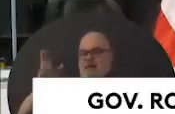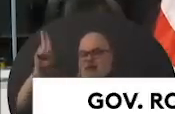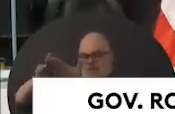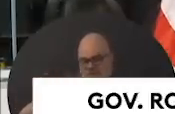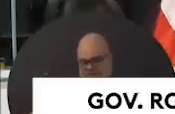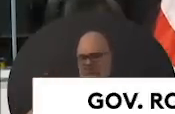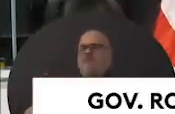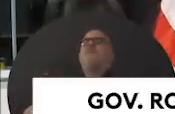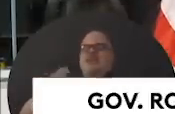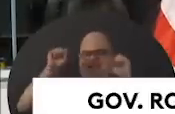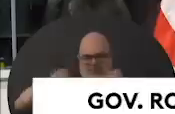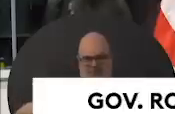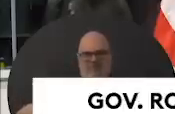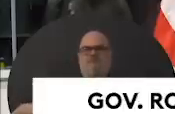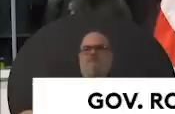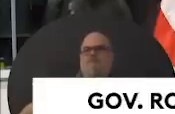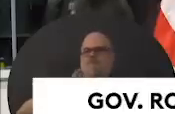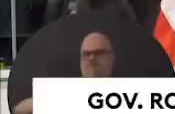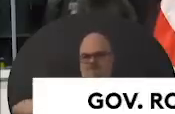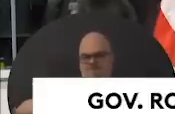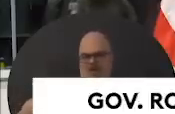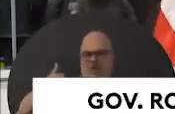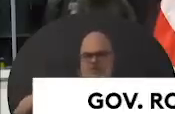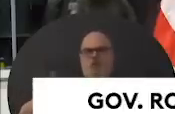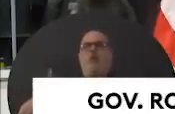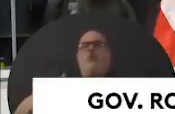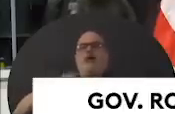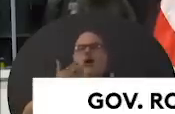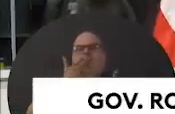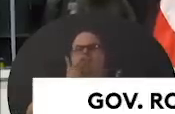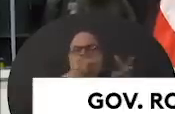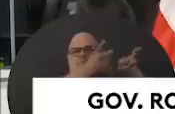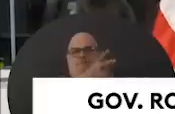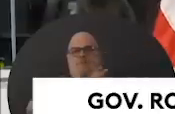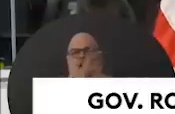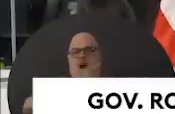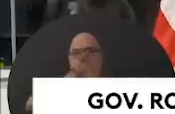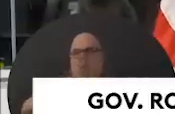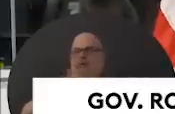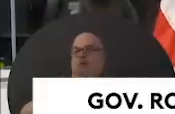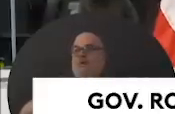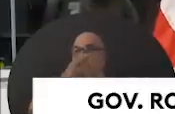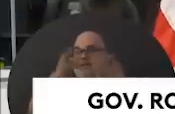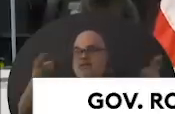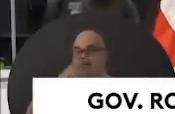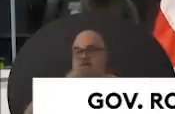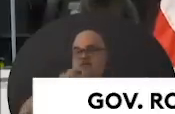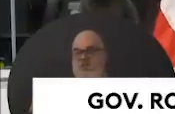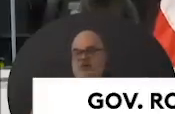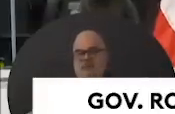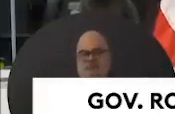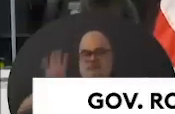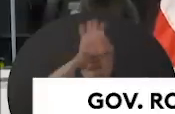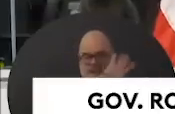are certainly resourcing some resources from around the country, although not through EMAC. We're doing it through the federal's resource request